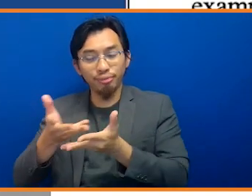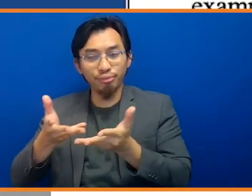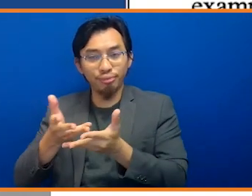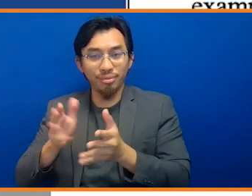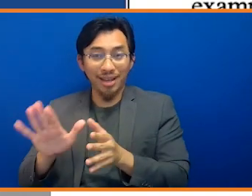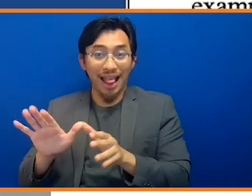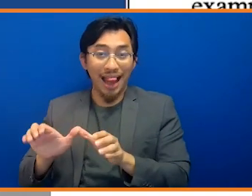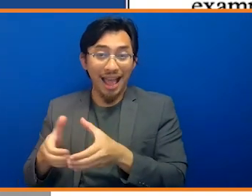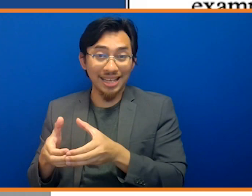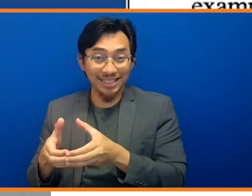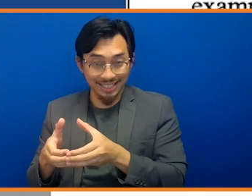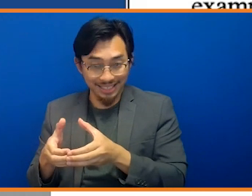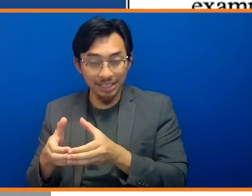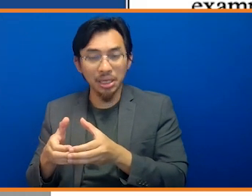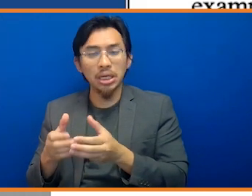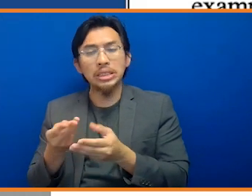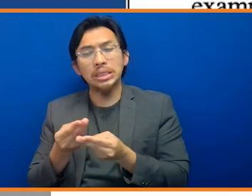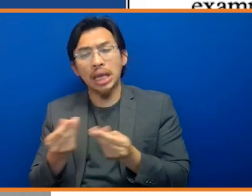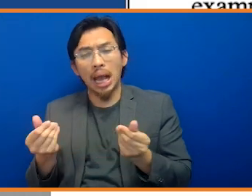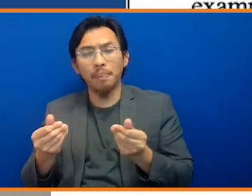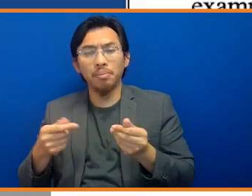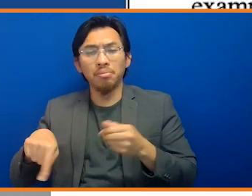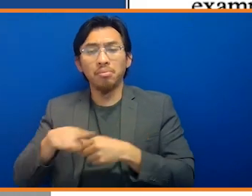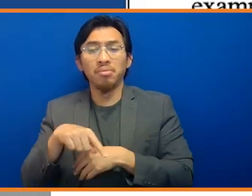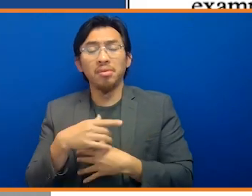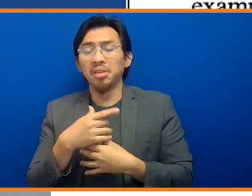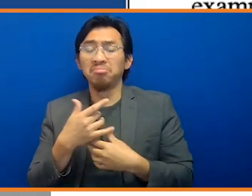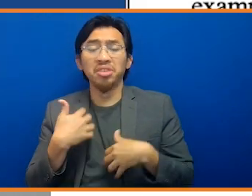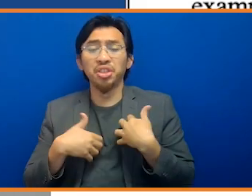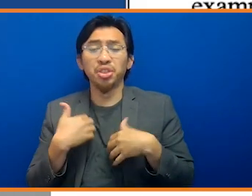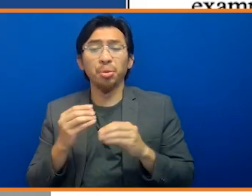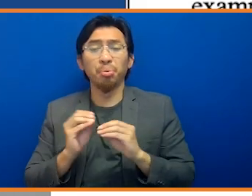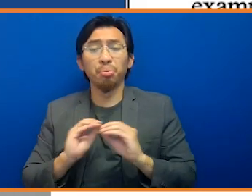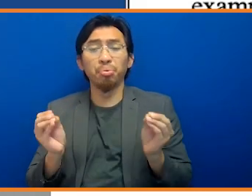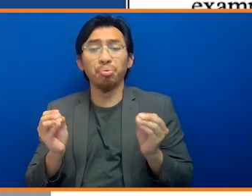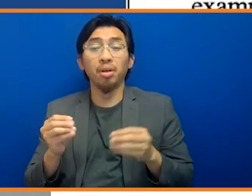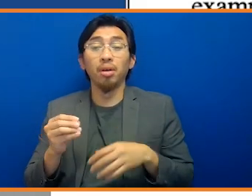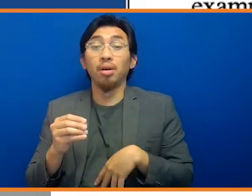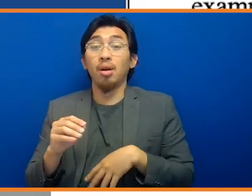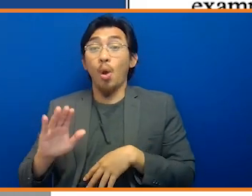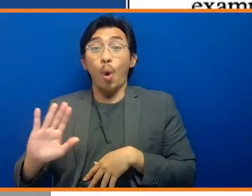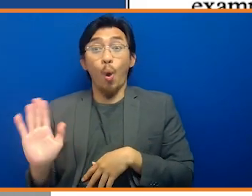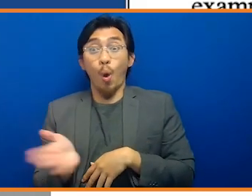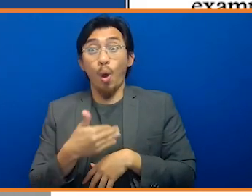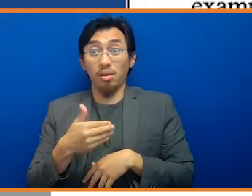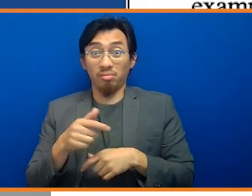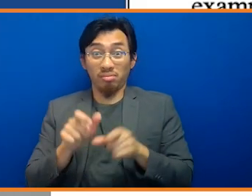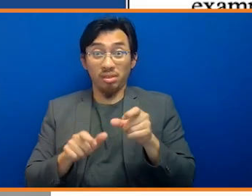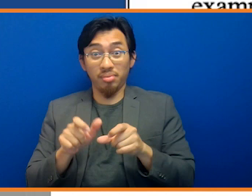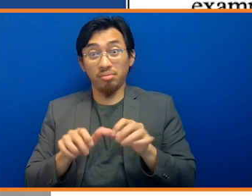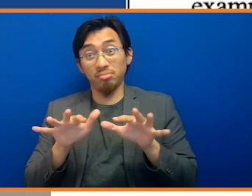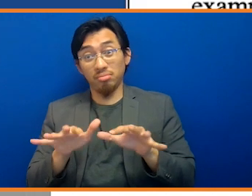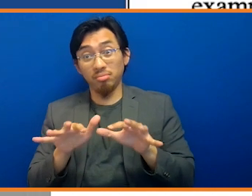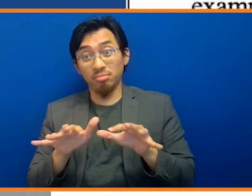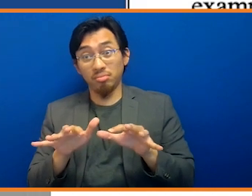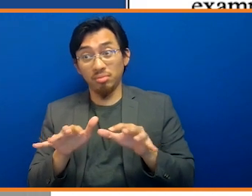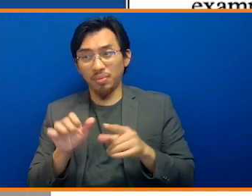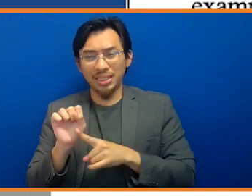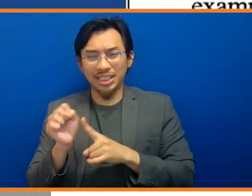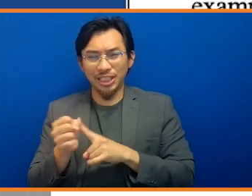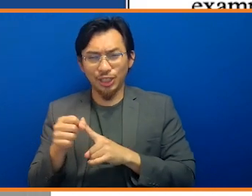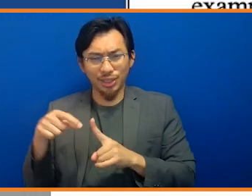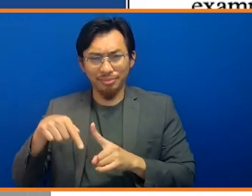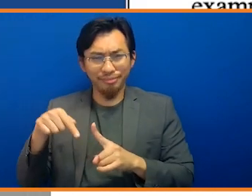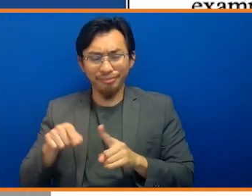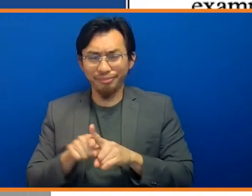class, some audience have an interest, but not all audience will again engage with that